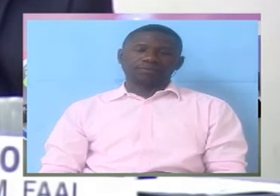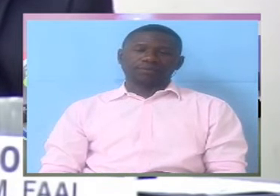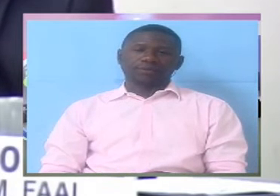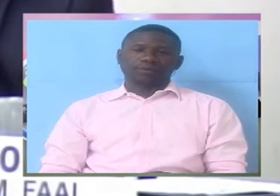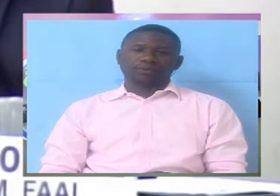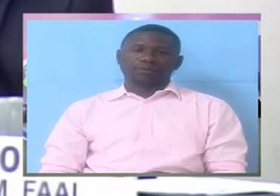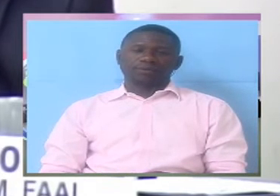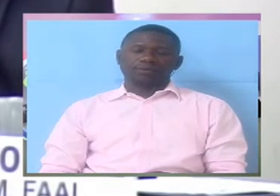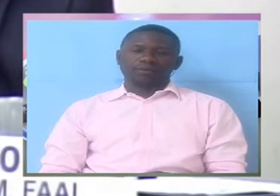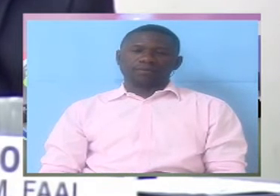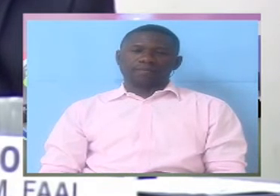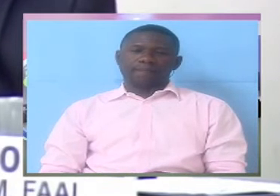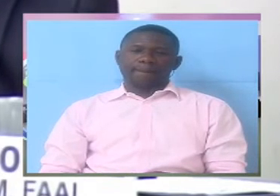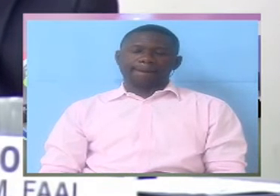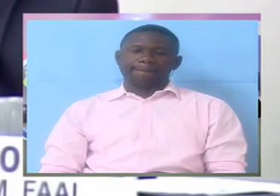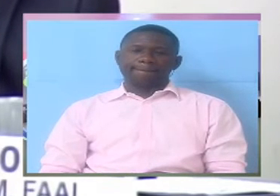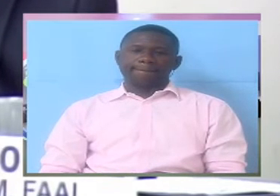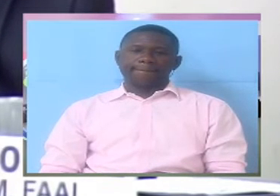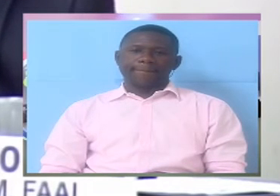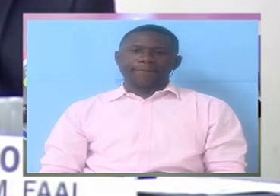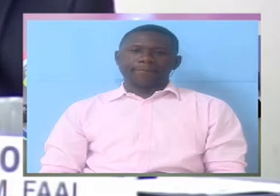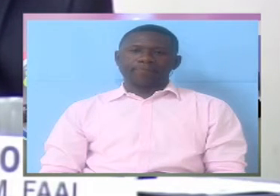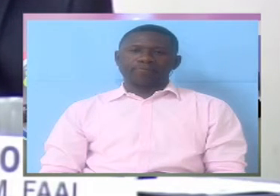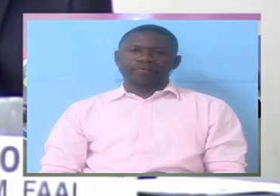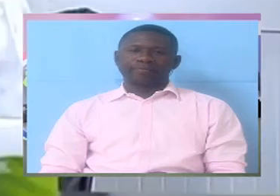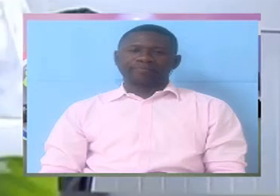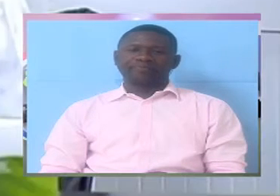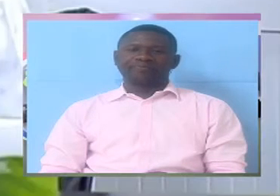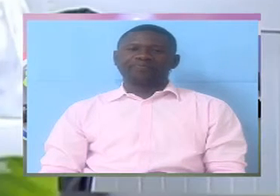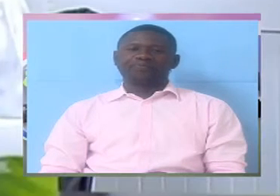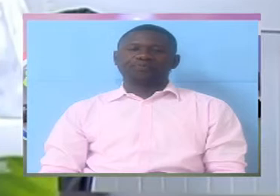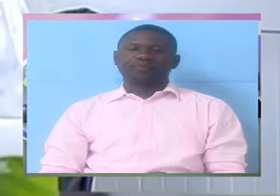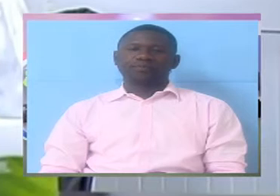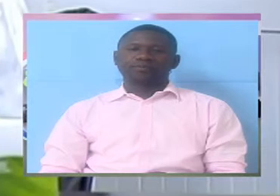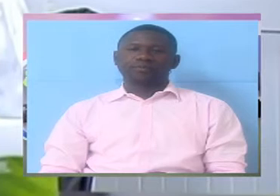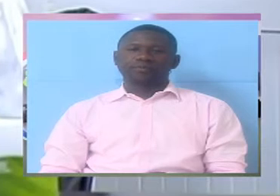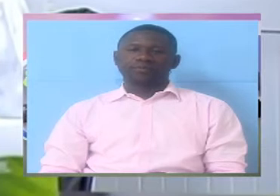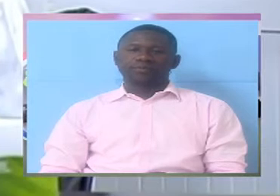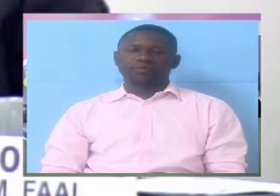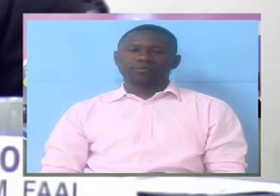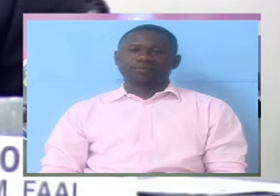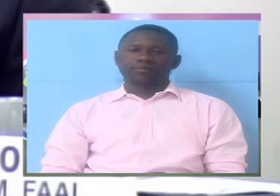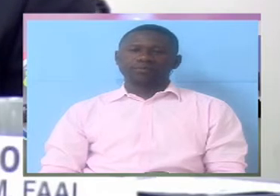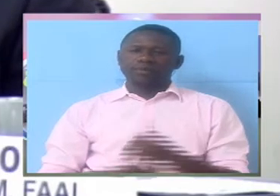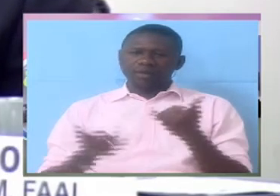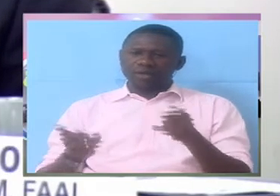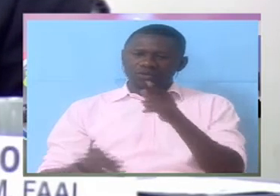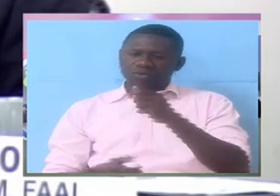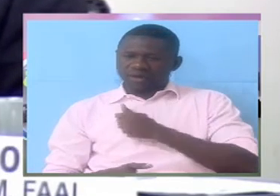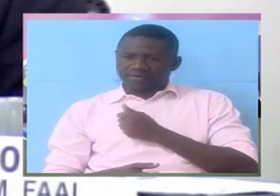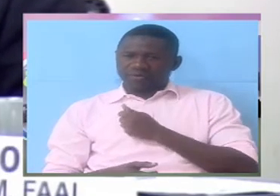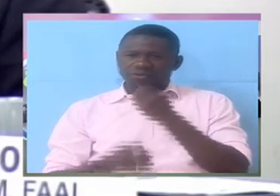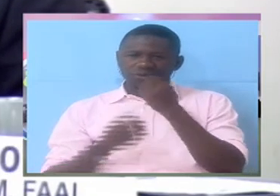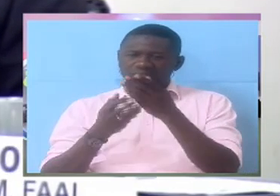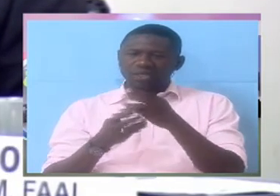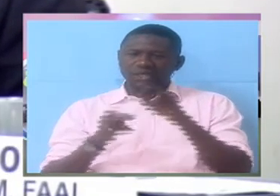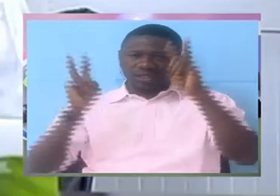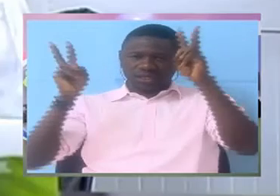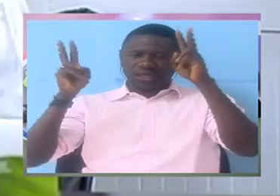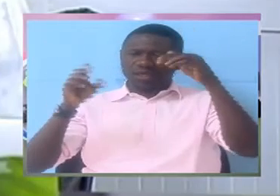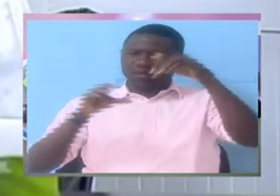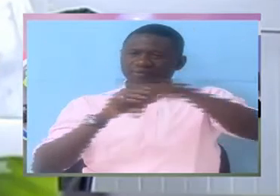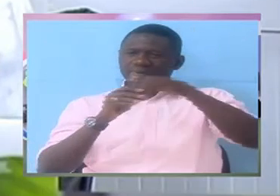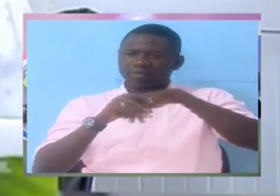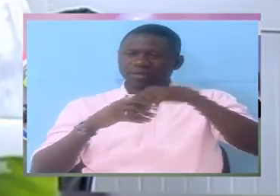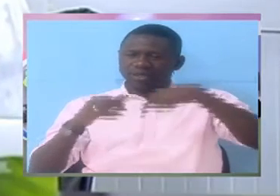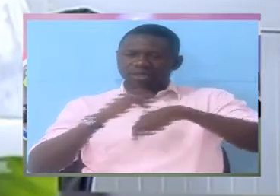asabu ye nadi NIA ye tajire ya ye. Are you afraid to say? No. Are you afraid to say Yaya Jammeh is involved in torture? Nah. Are you afraid to say that? Bang